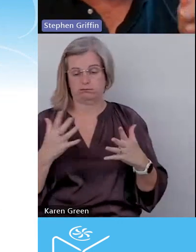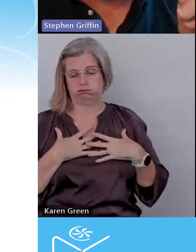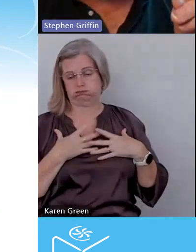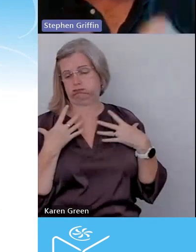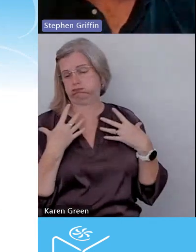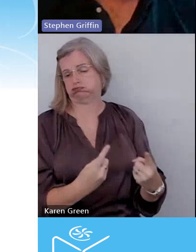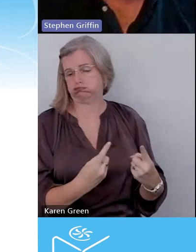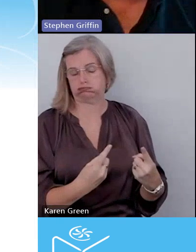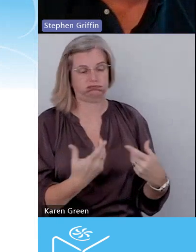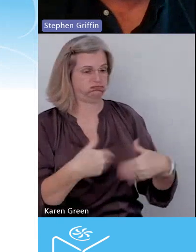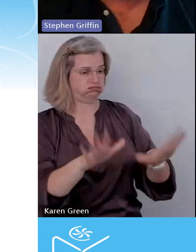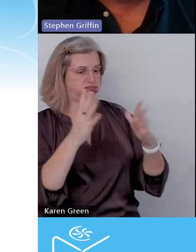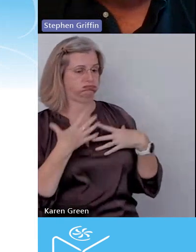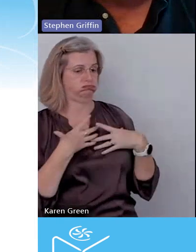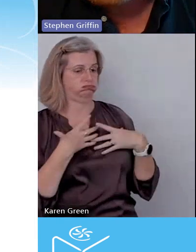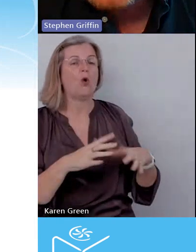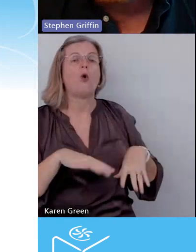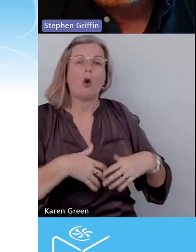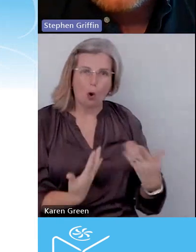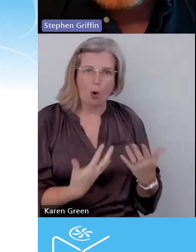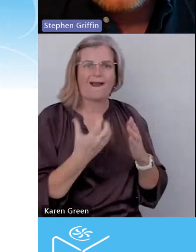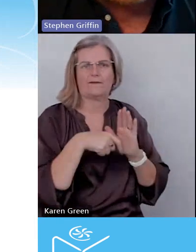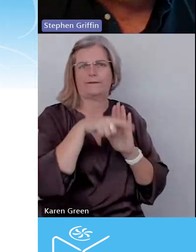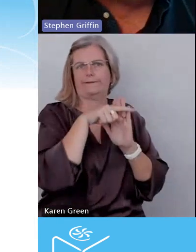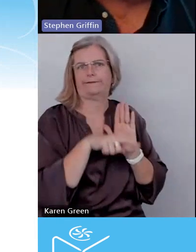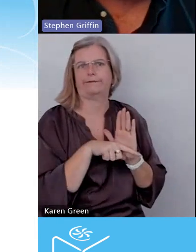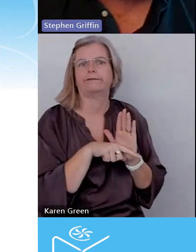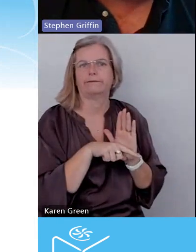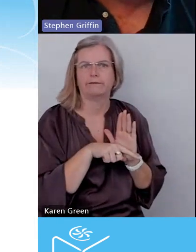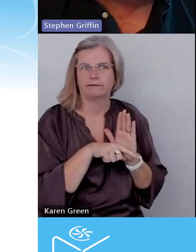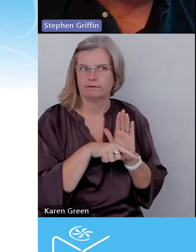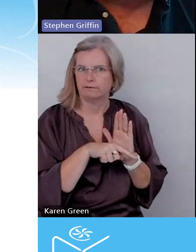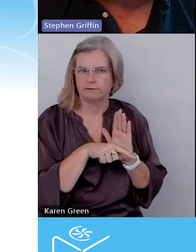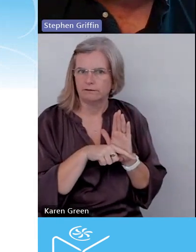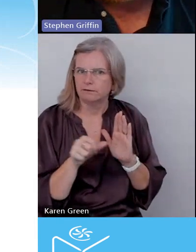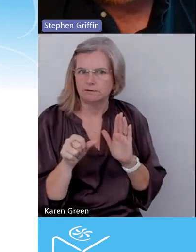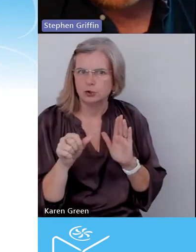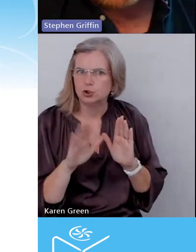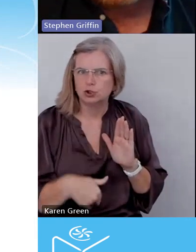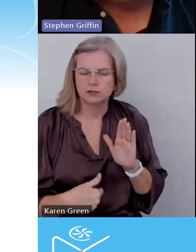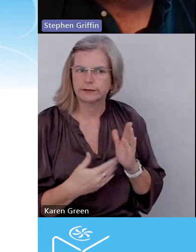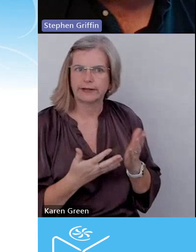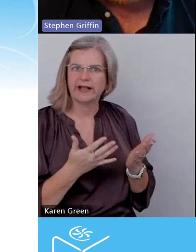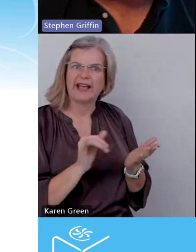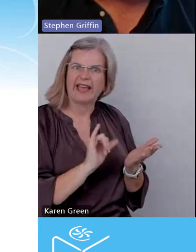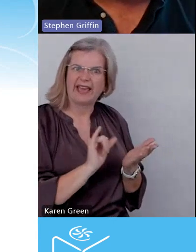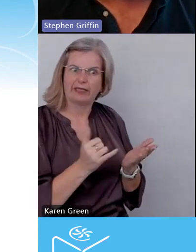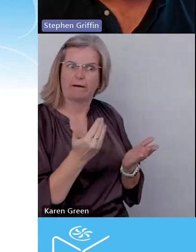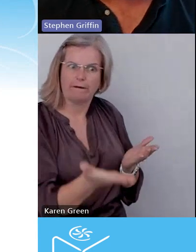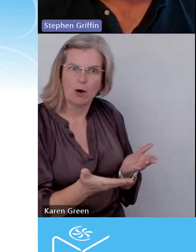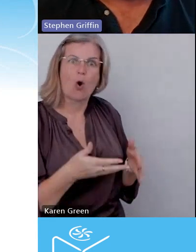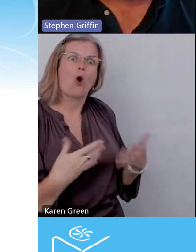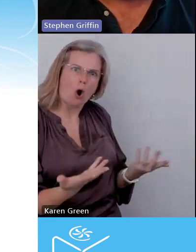have restrictions, in inverted commas. And that really should not be the case. We need to do something that is in the background, helping all